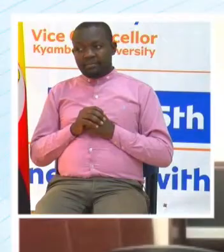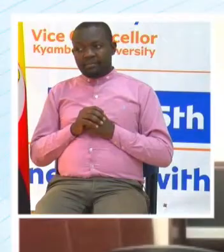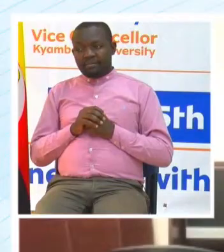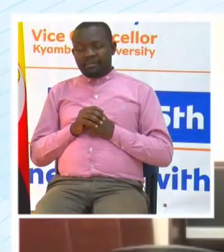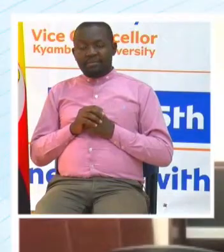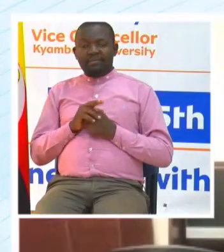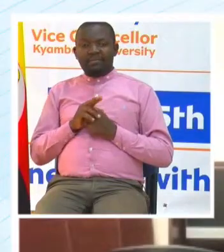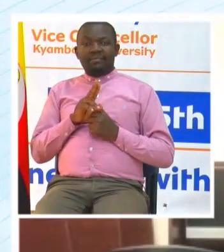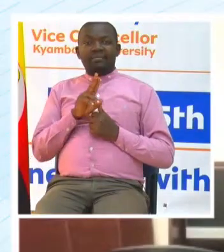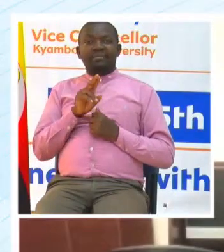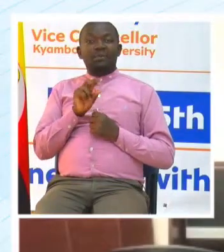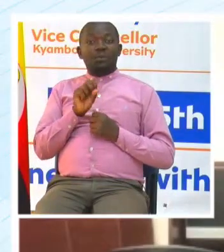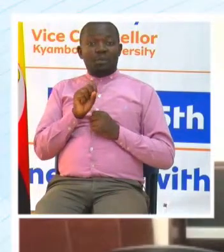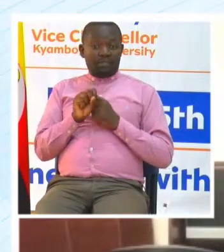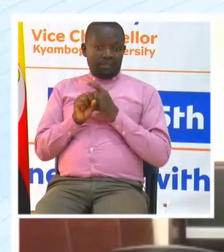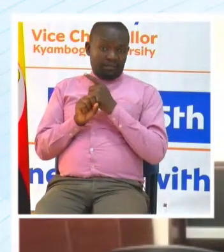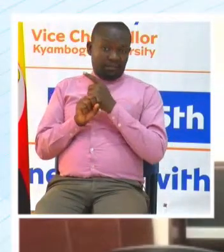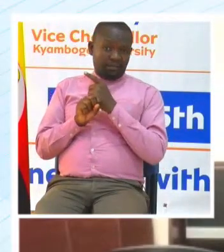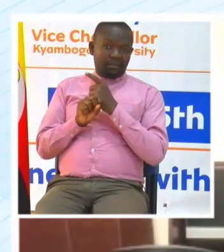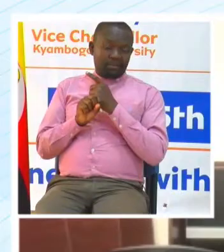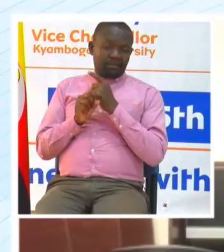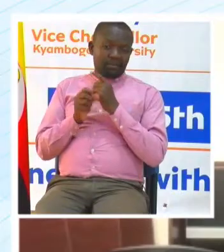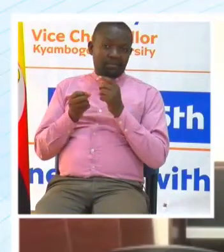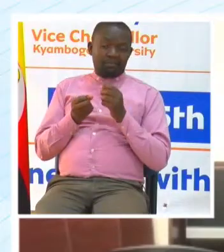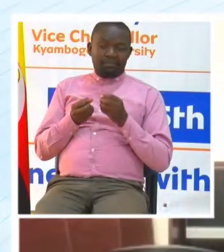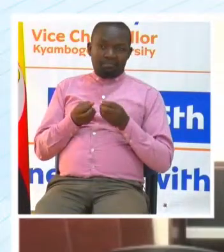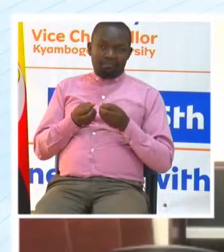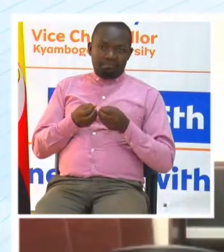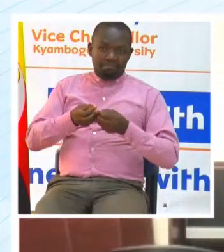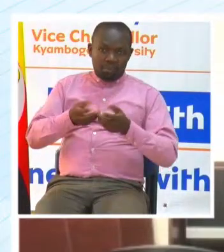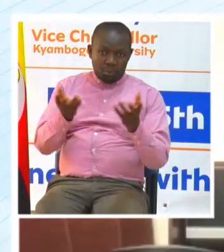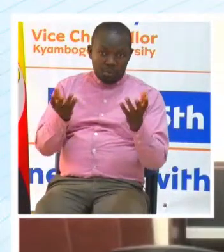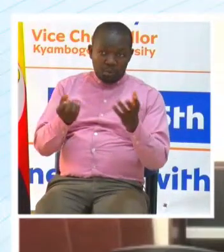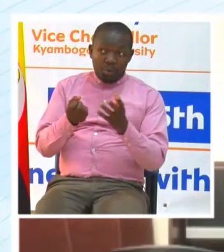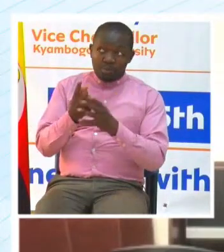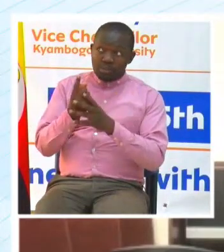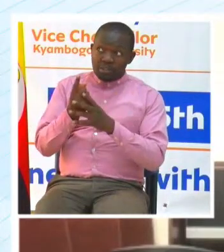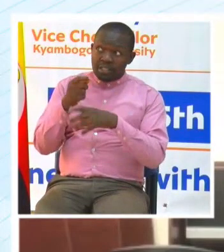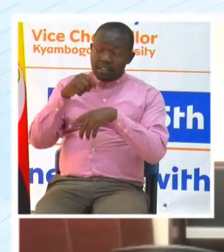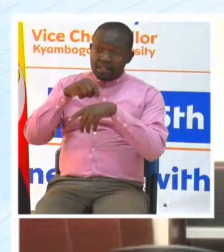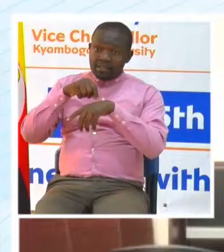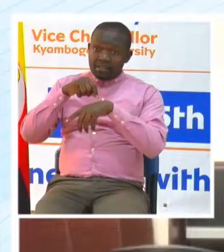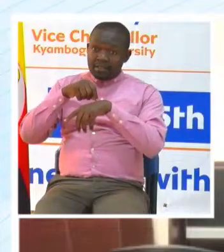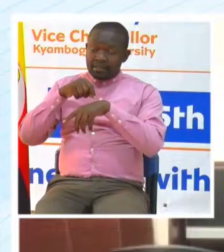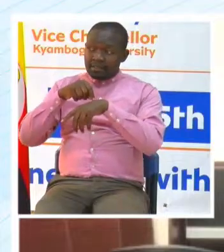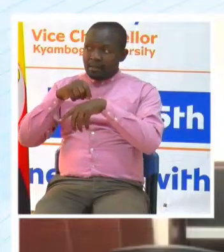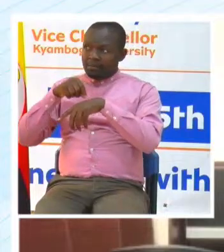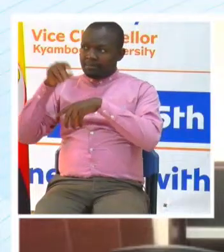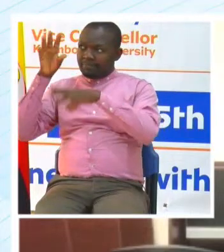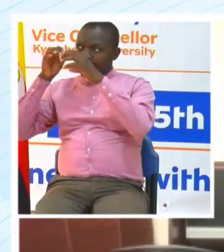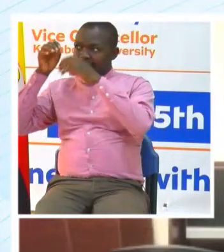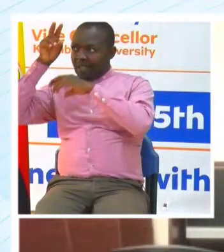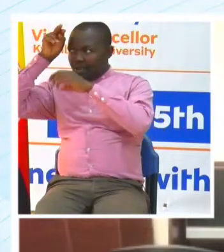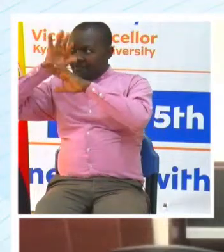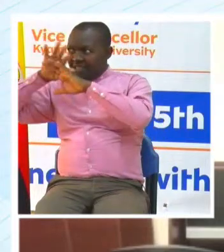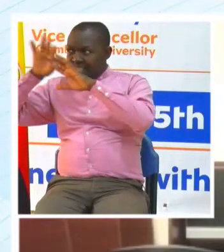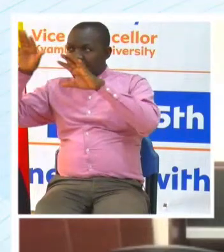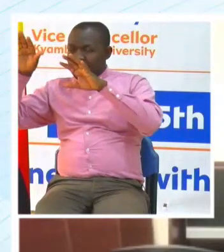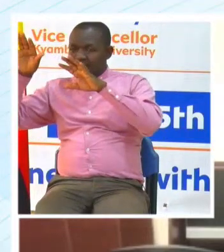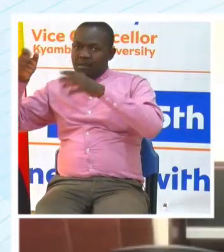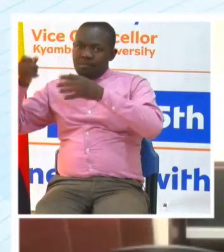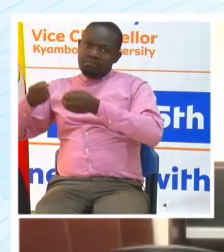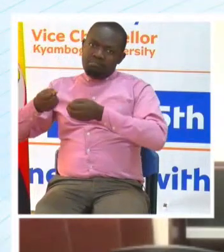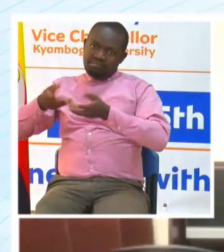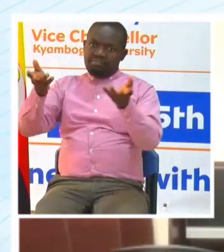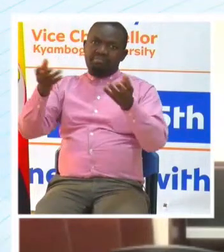US offers you an opportunity to work after you have graduated, even during graduation, even